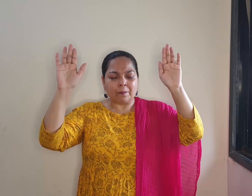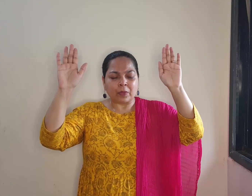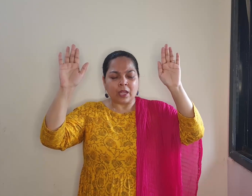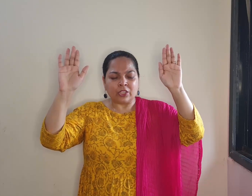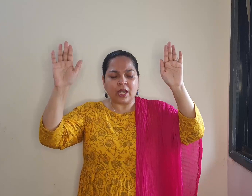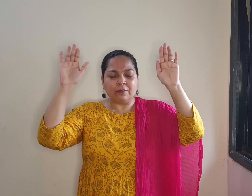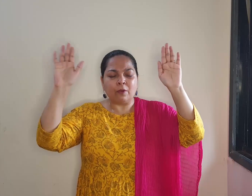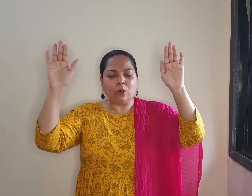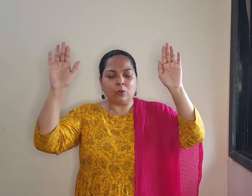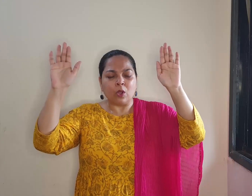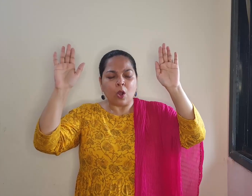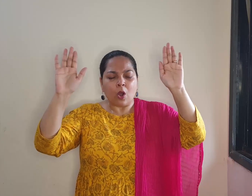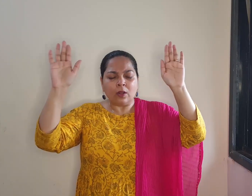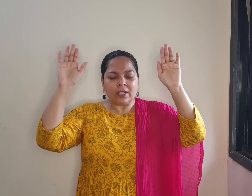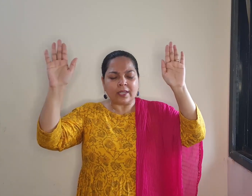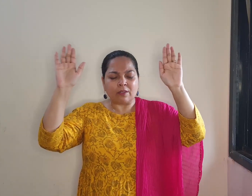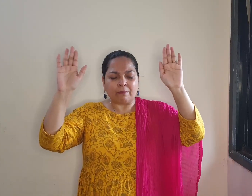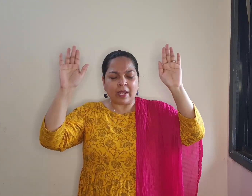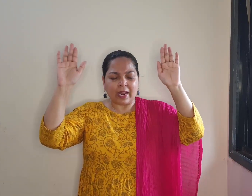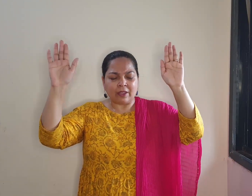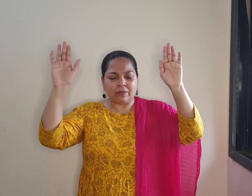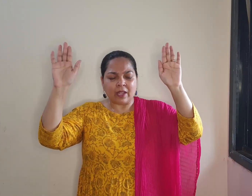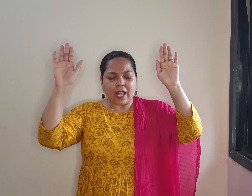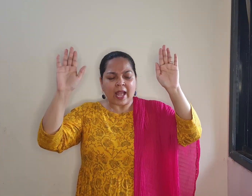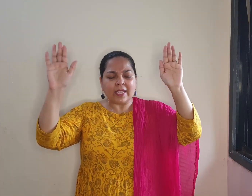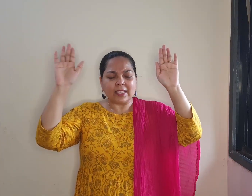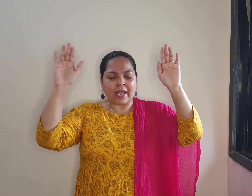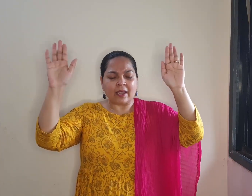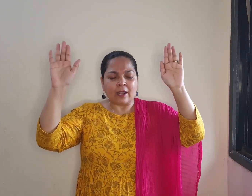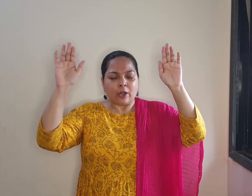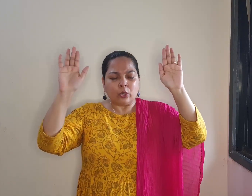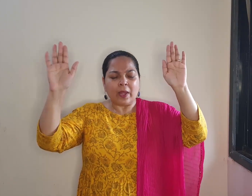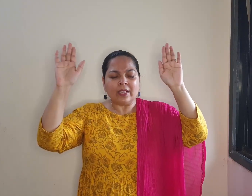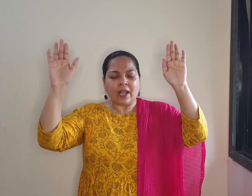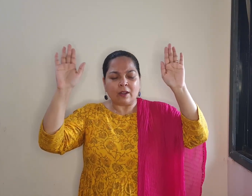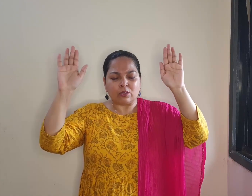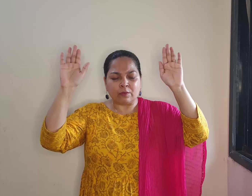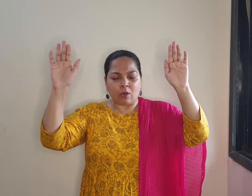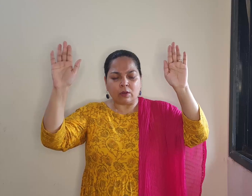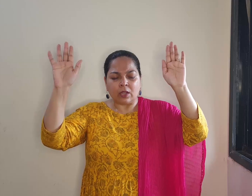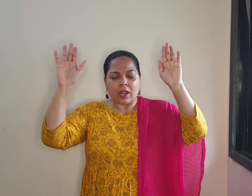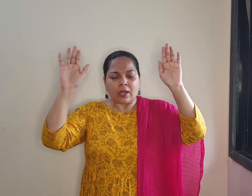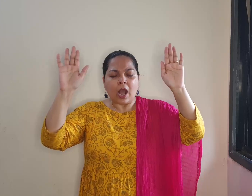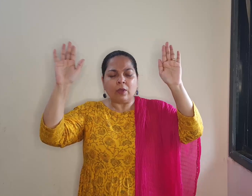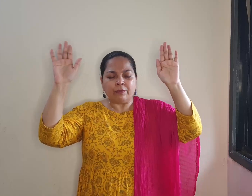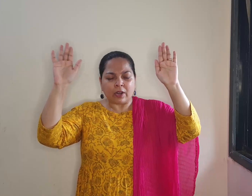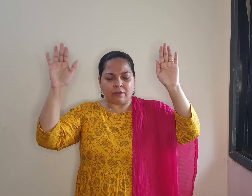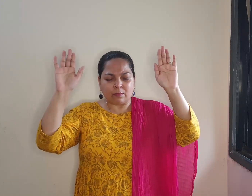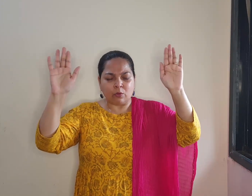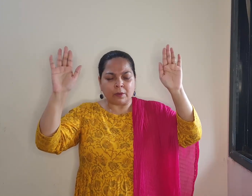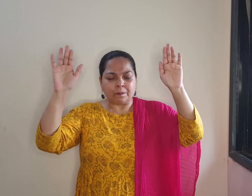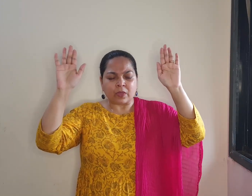mercy shall follow all the days of my life as I dwell in the house of God, now